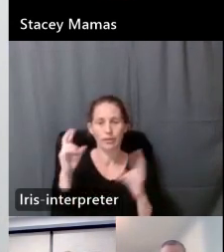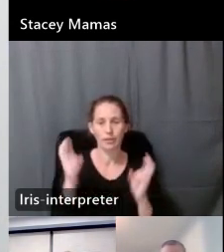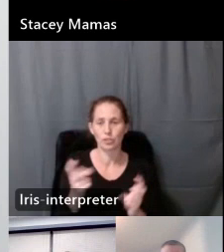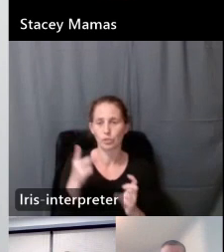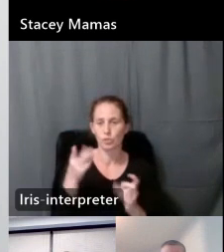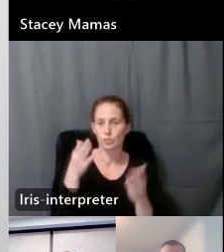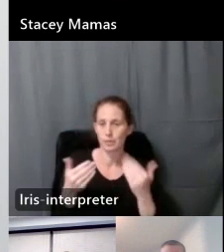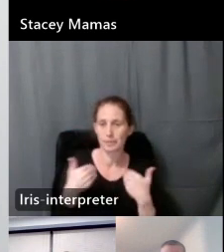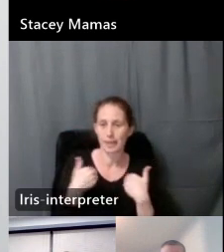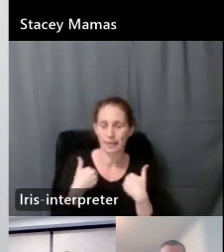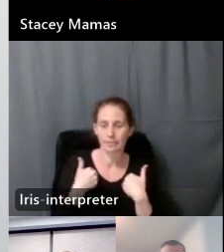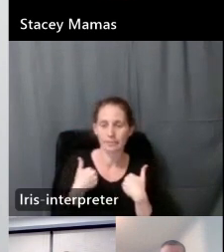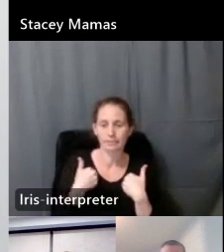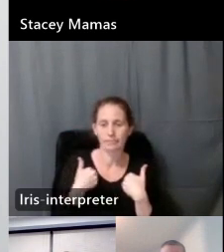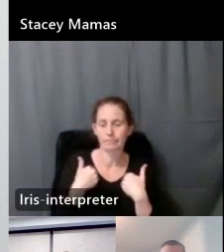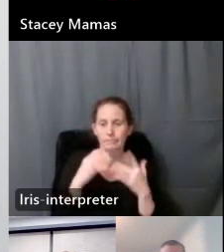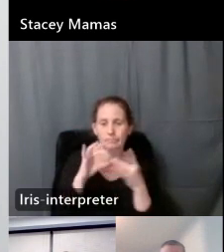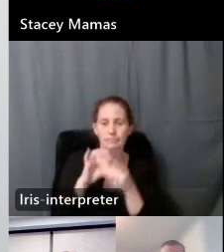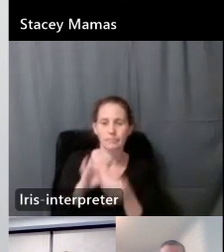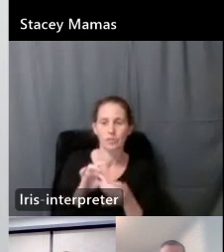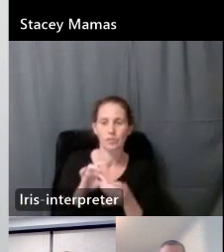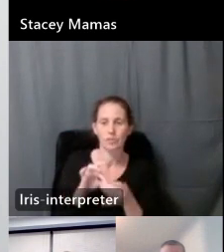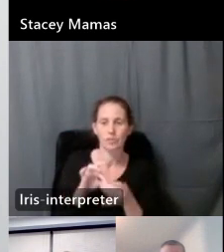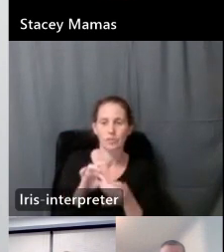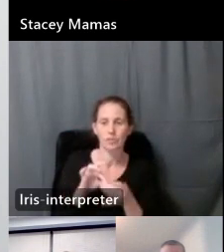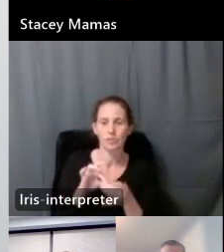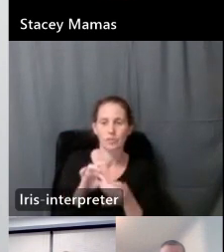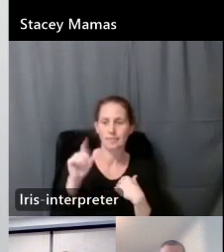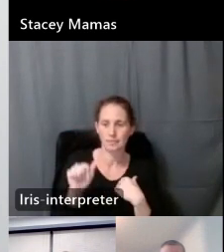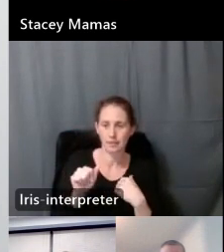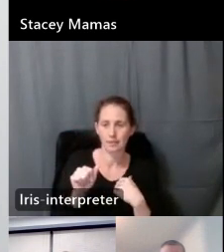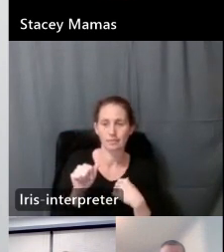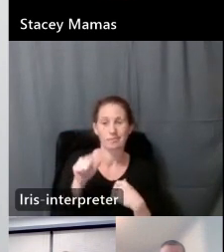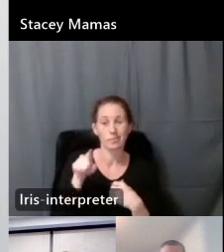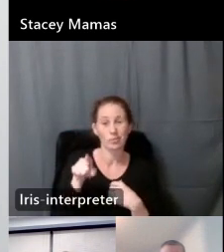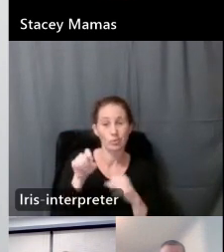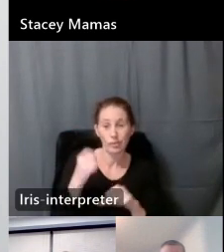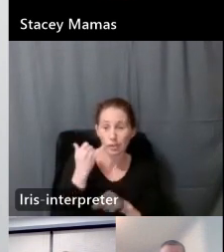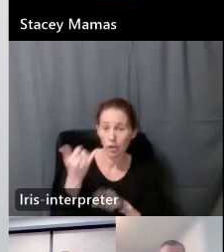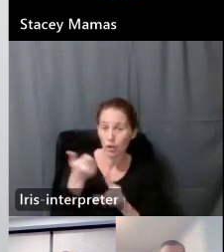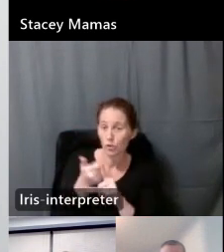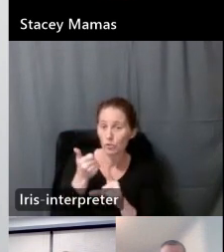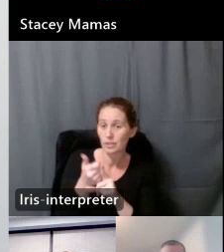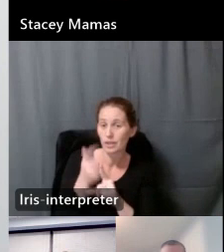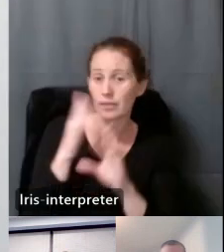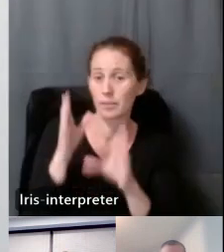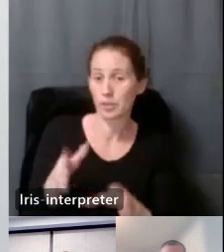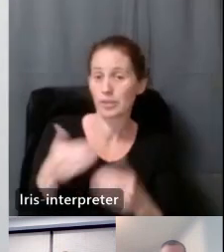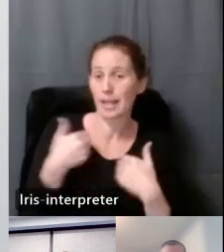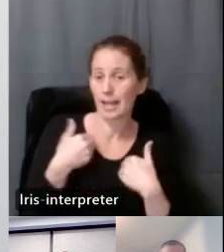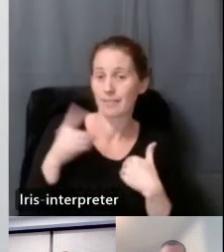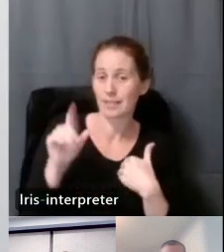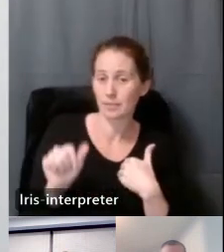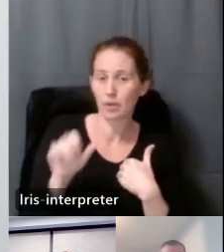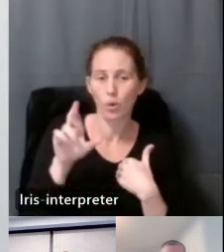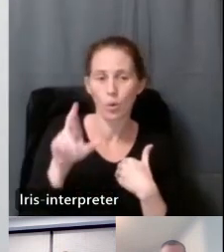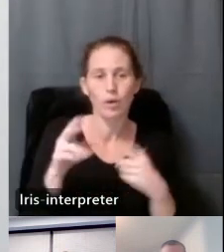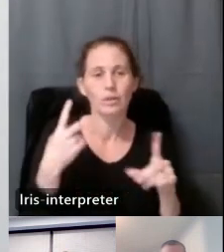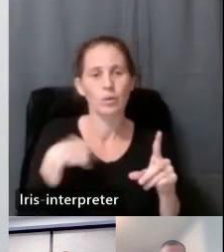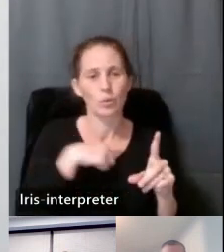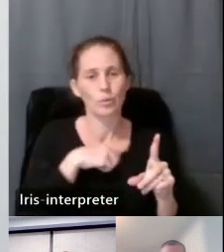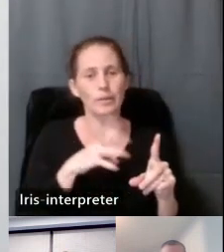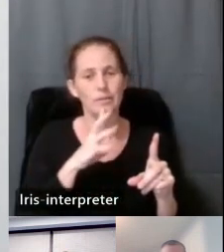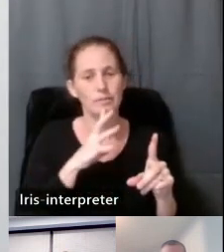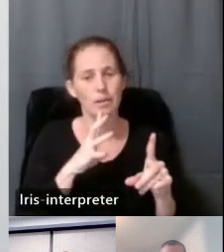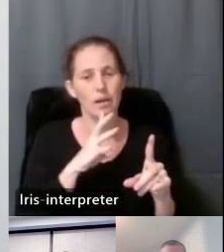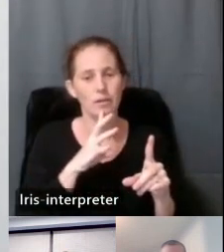you may have concerning a person with a disability. Either you can call as yourself as a person with a disability, or we also talk